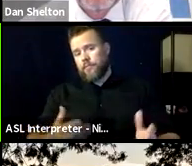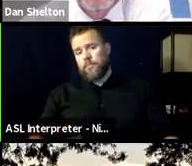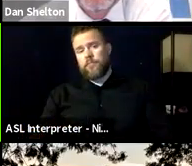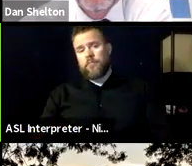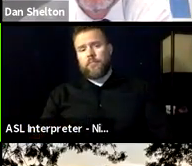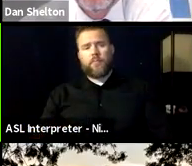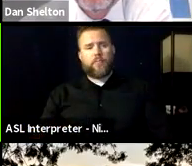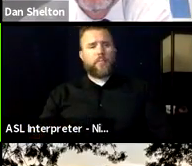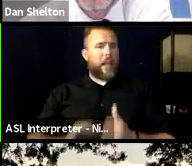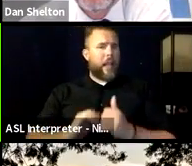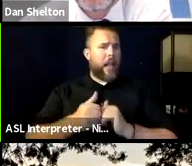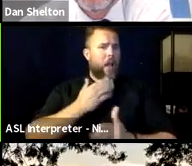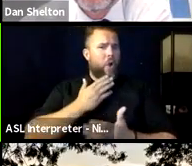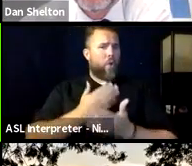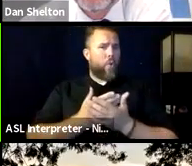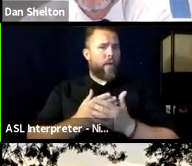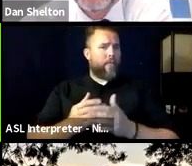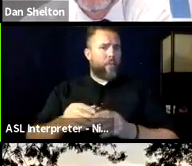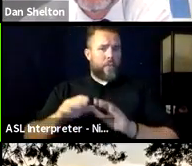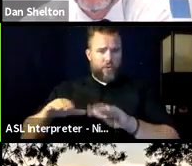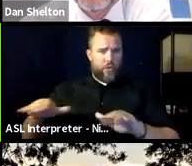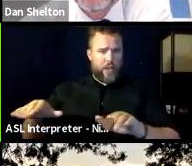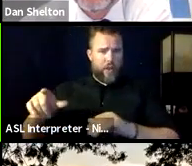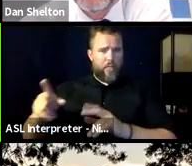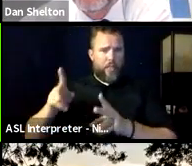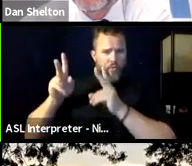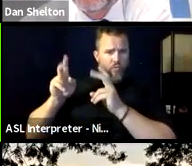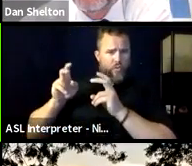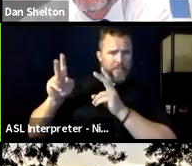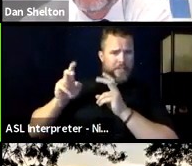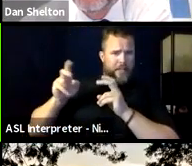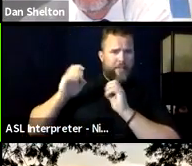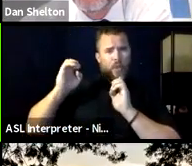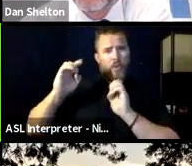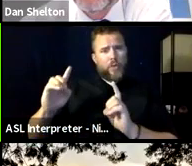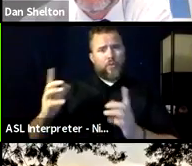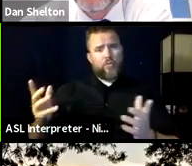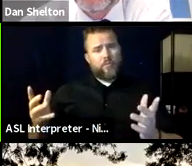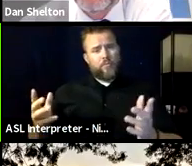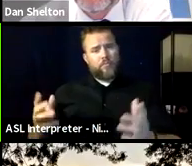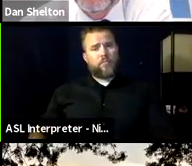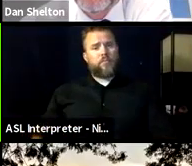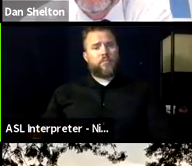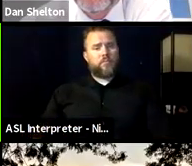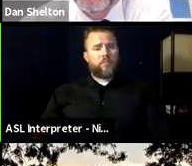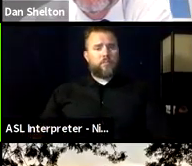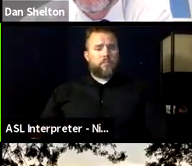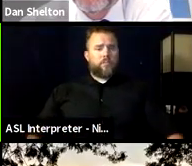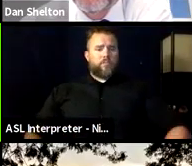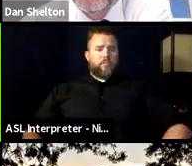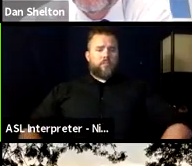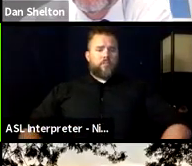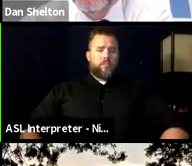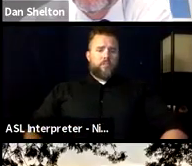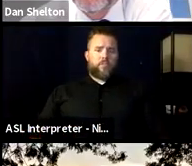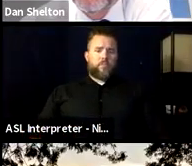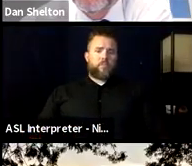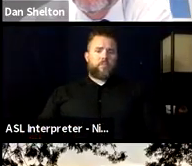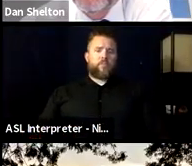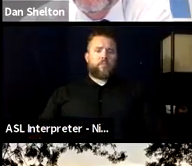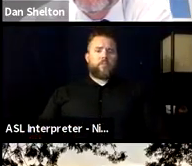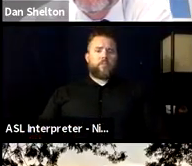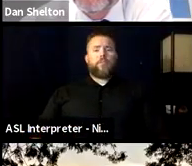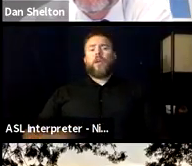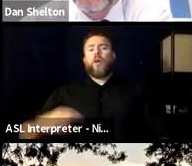the child receive the education or receive the instruction? So we